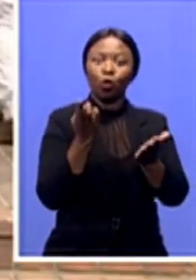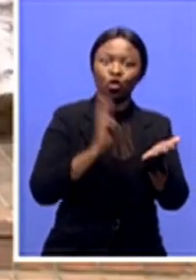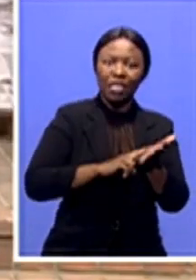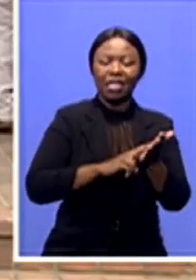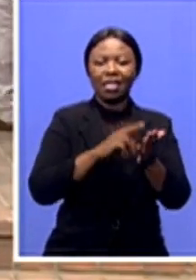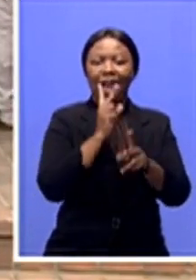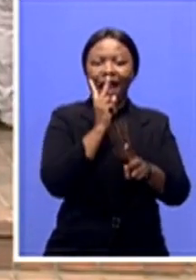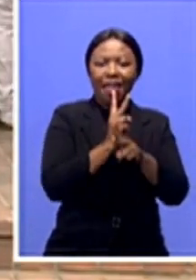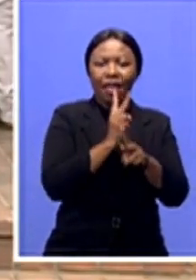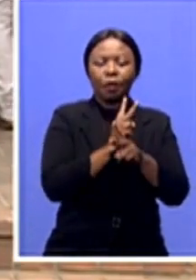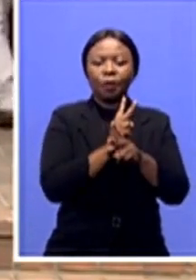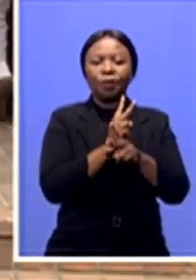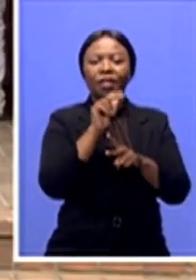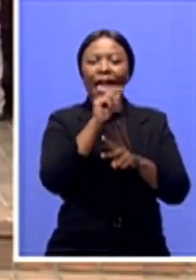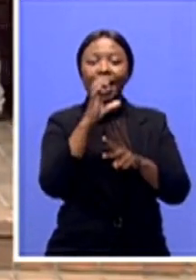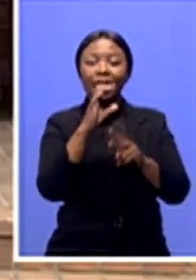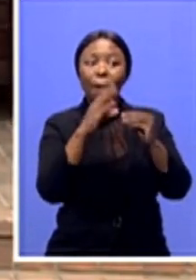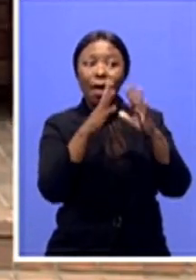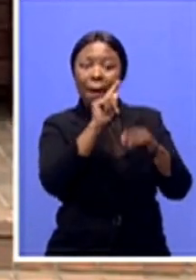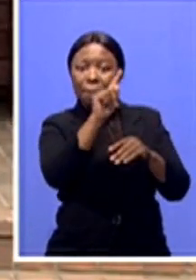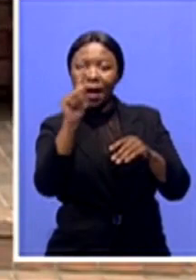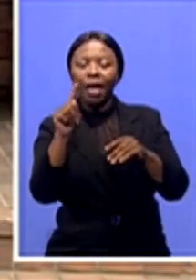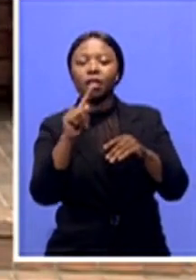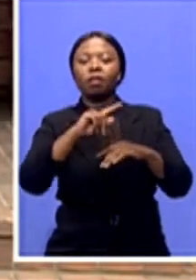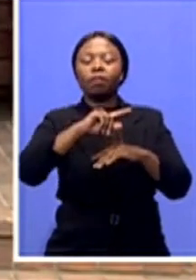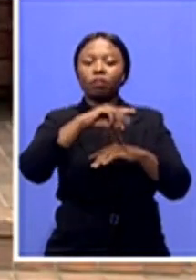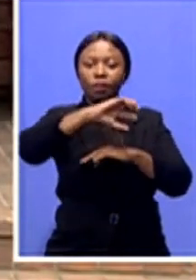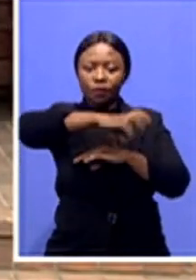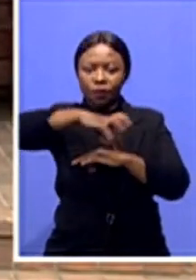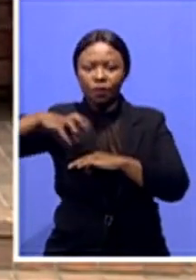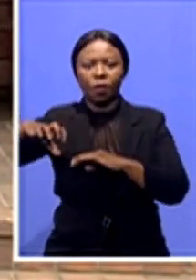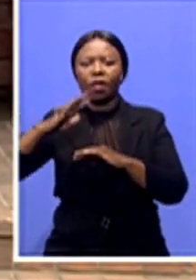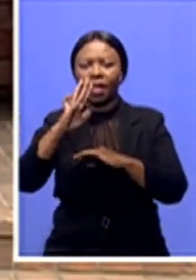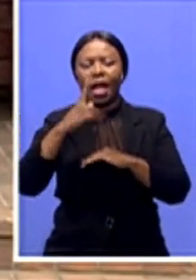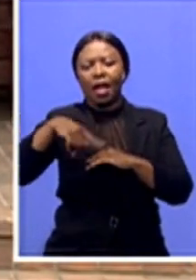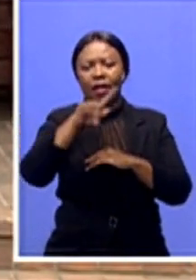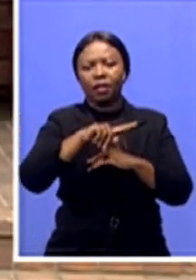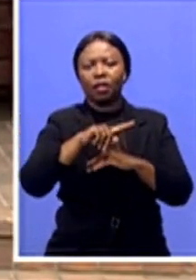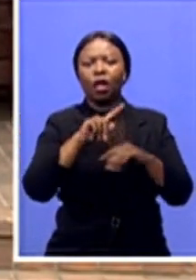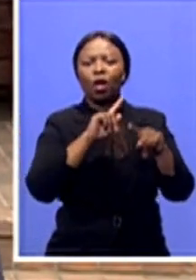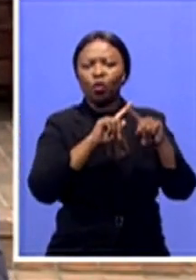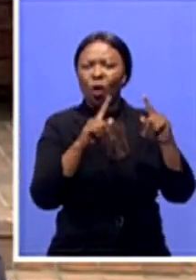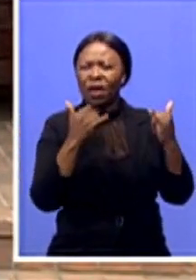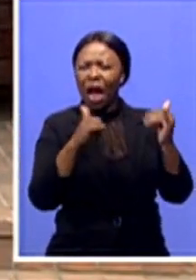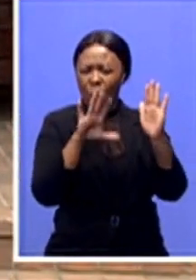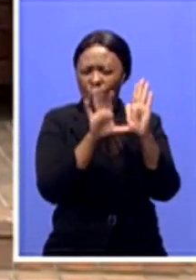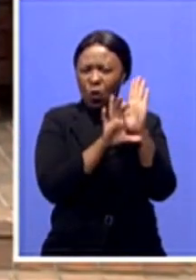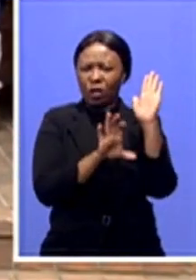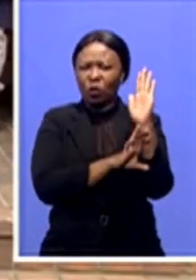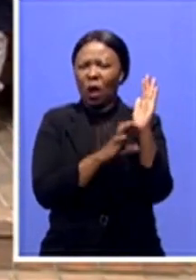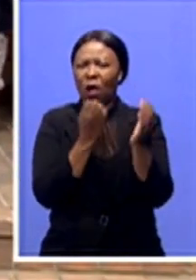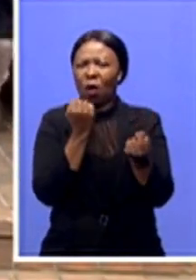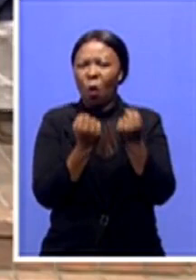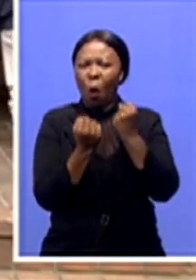municipalities. The ANC president saying that they are in anticipation that the Constitutional Court will rule in their favor, particularly knowing that there